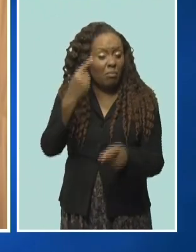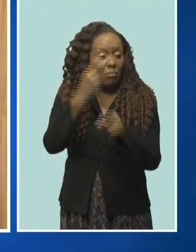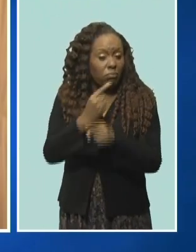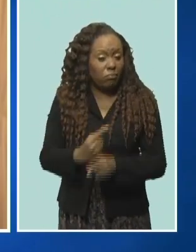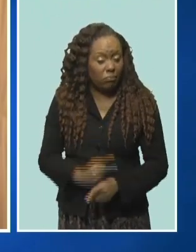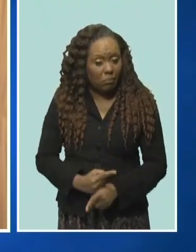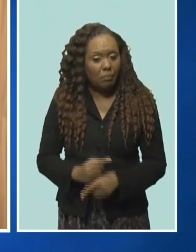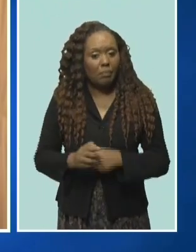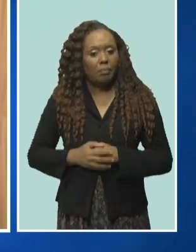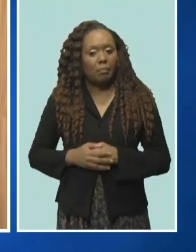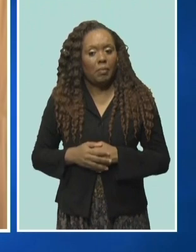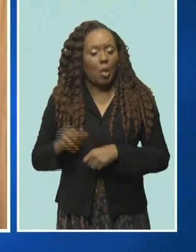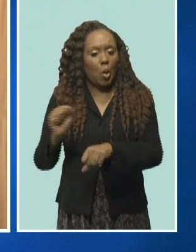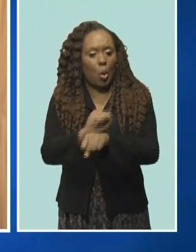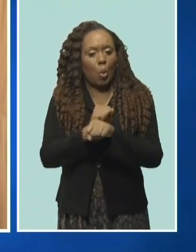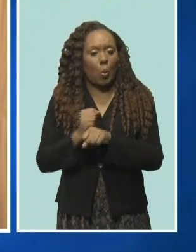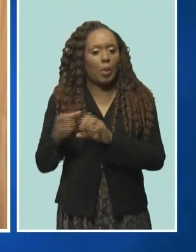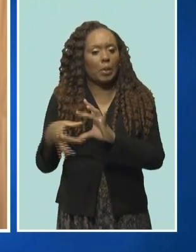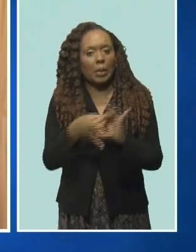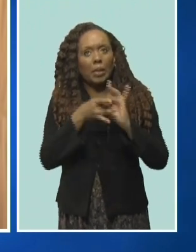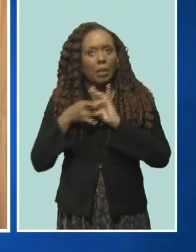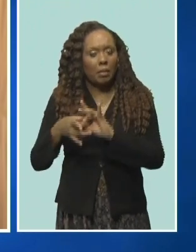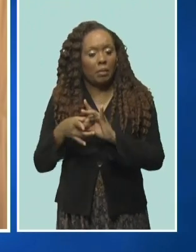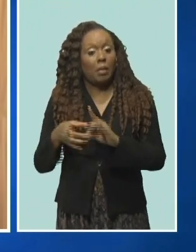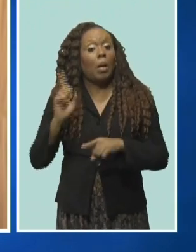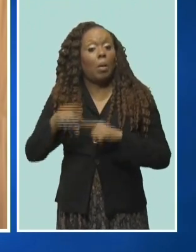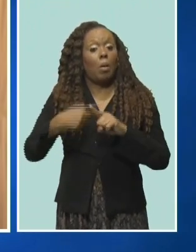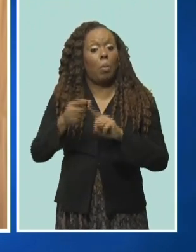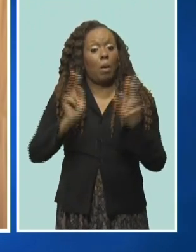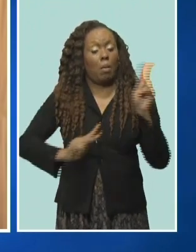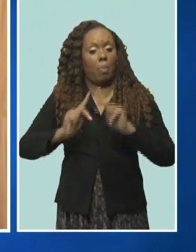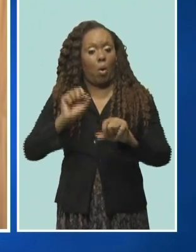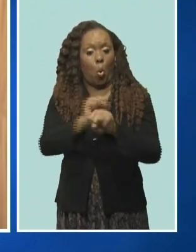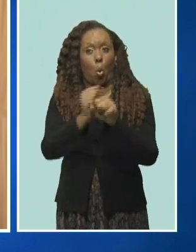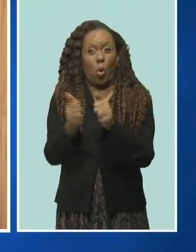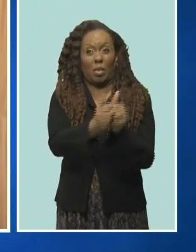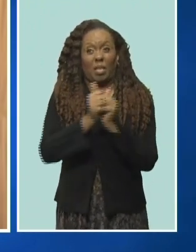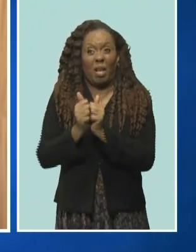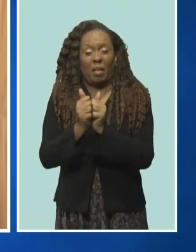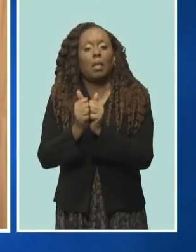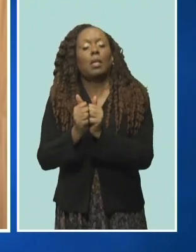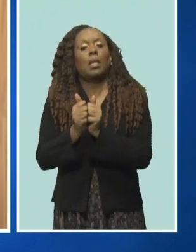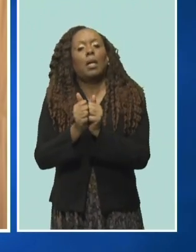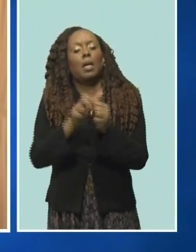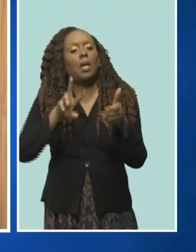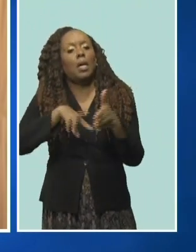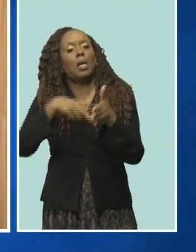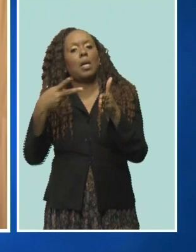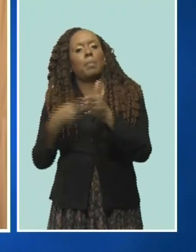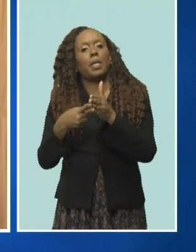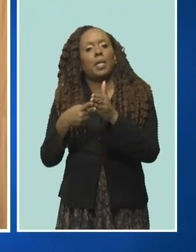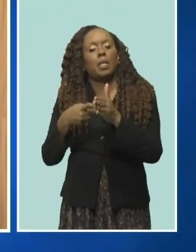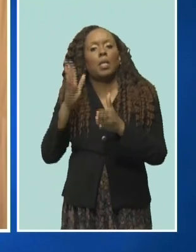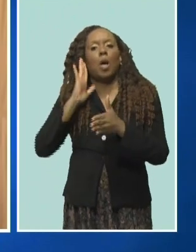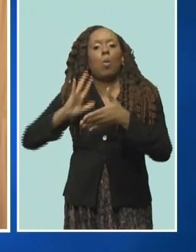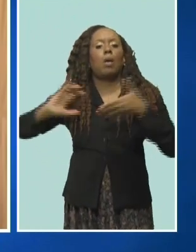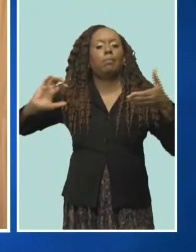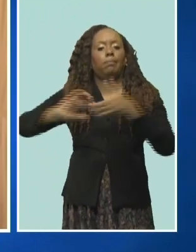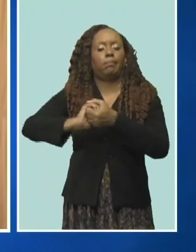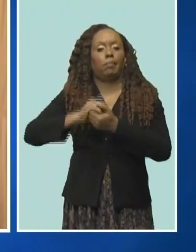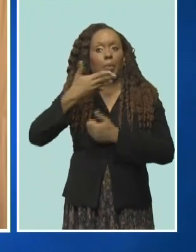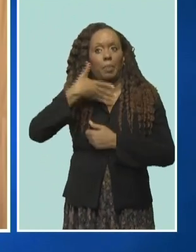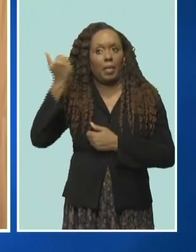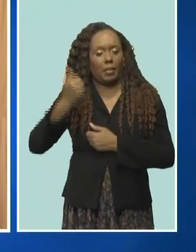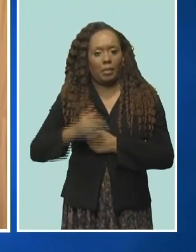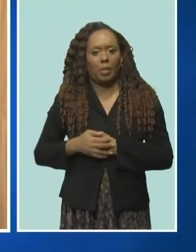together, understanding that many hands make light work. This means left out the fussing and the fighting with each other, left